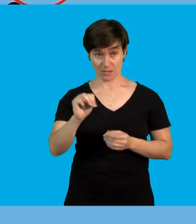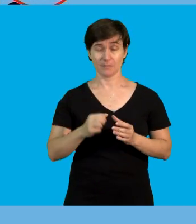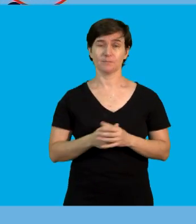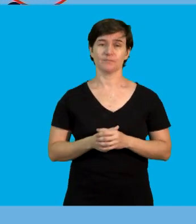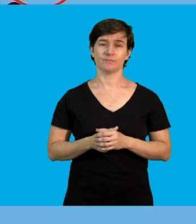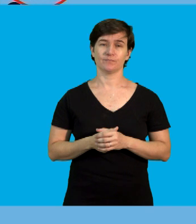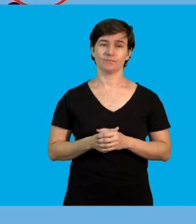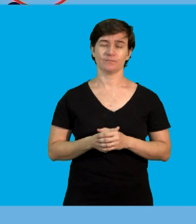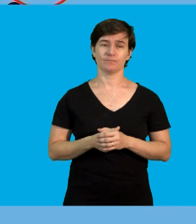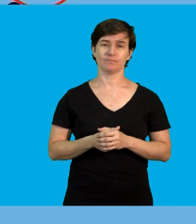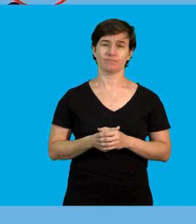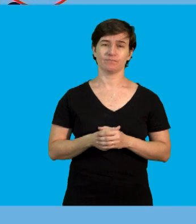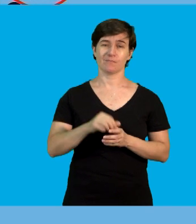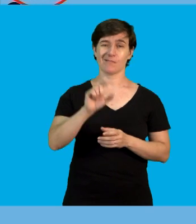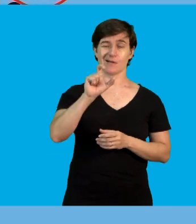lithium